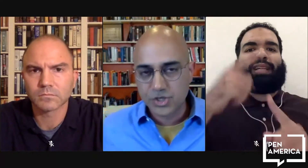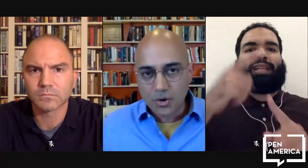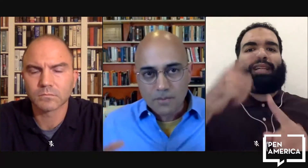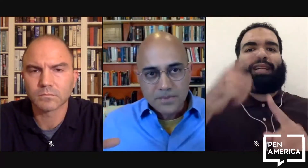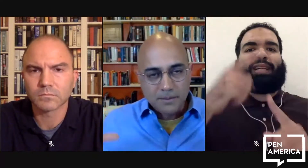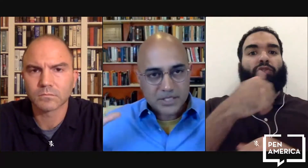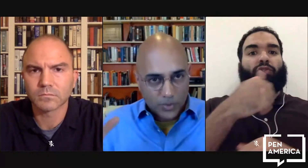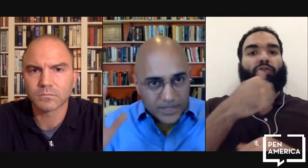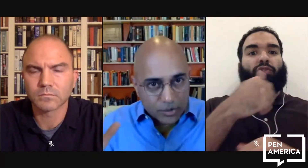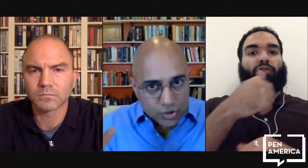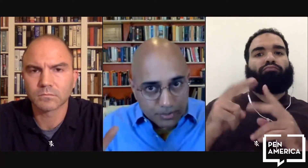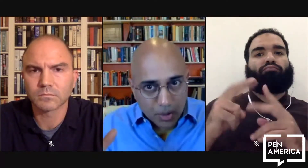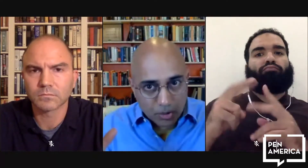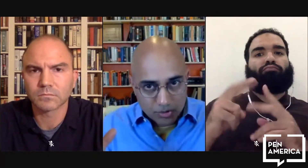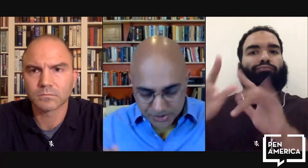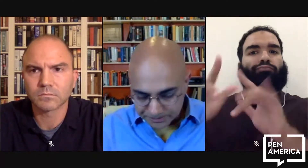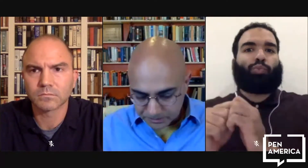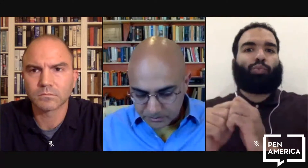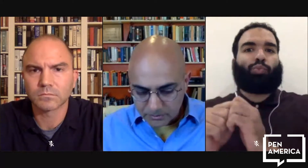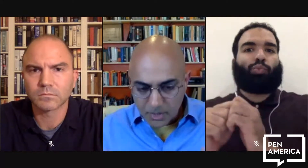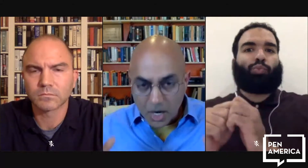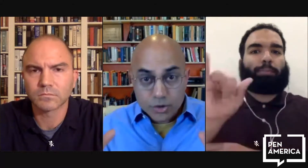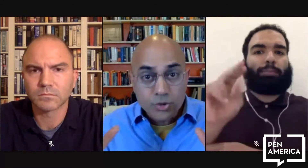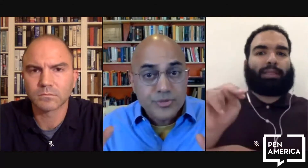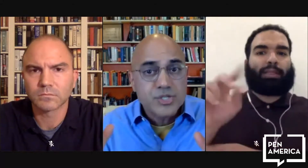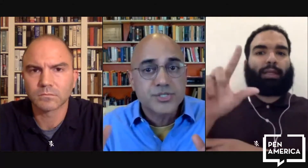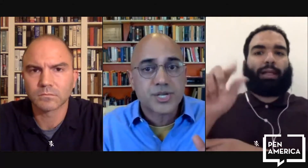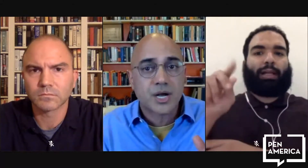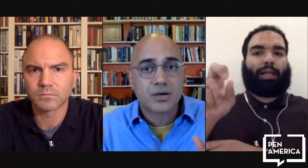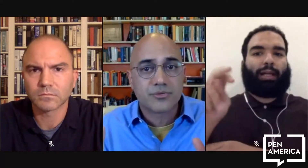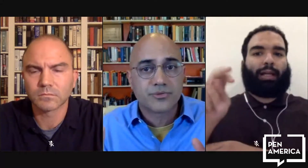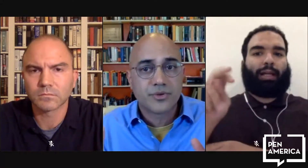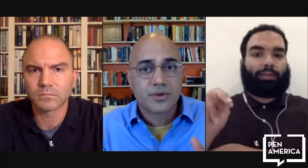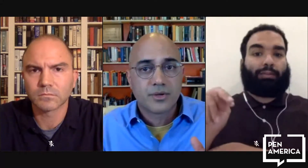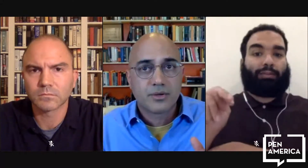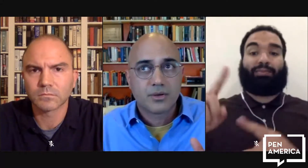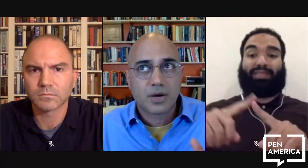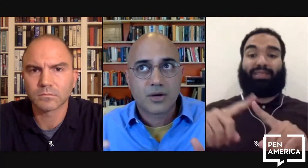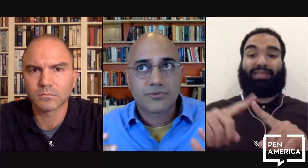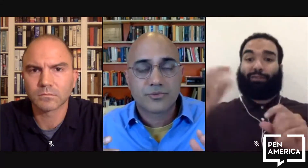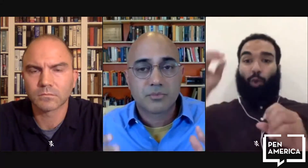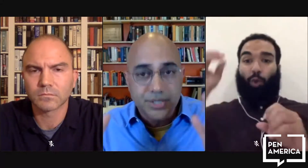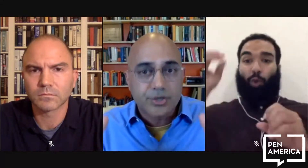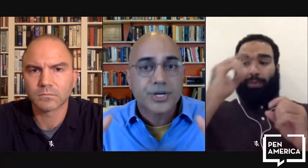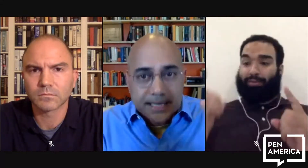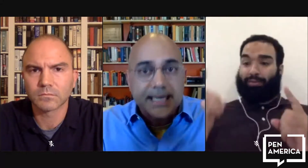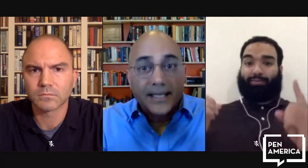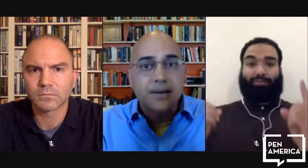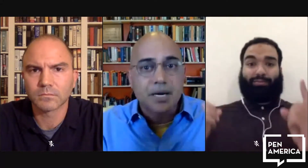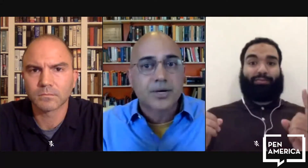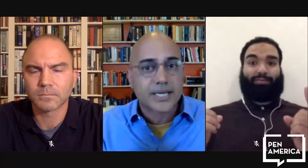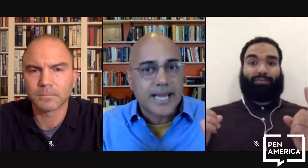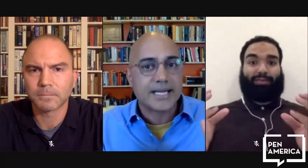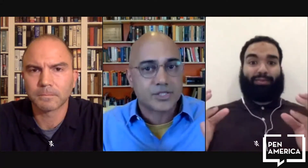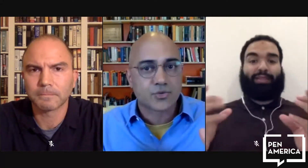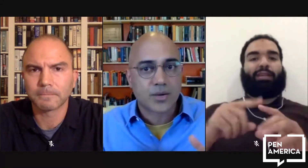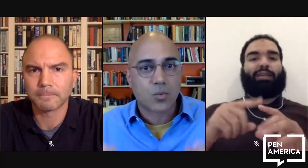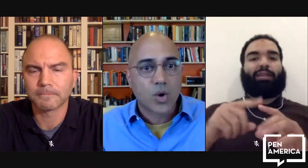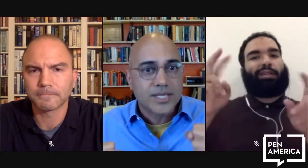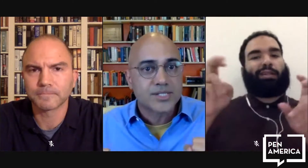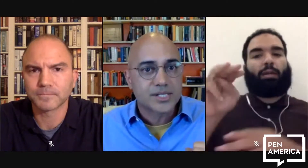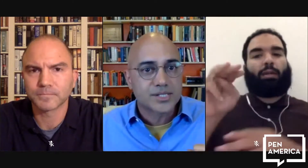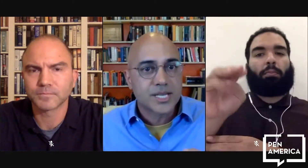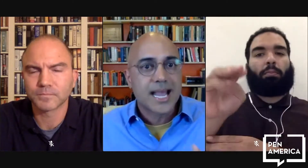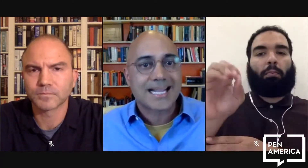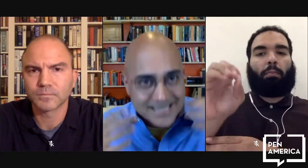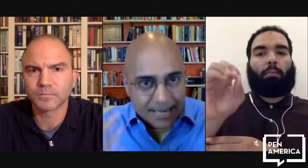And so between those two poles are two visions of modernity in the American age, right? One